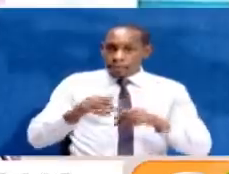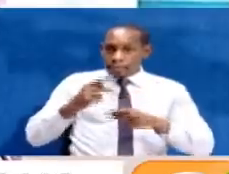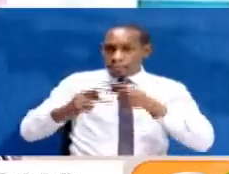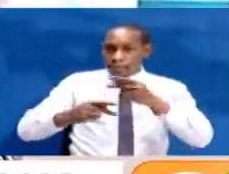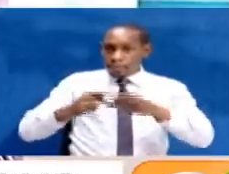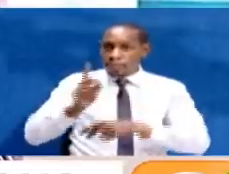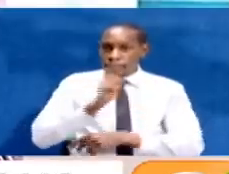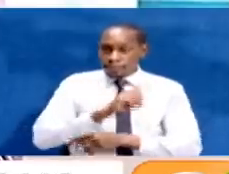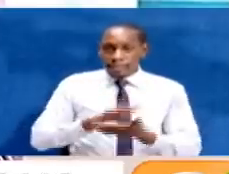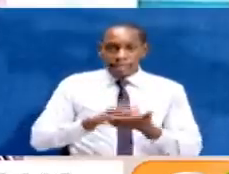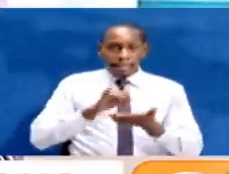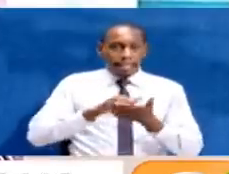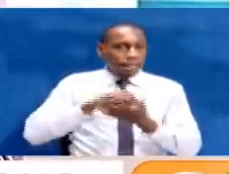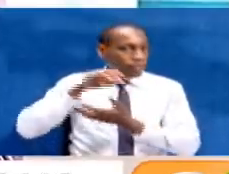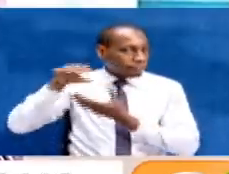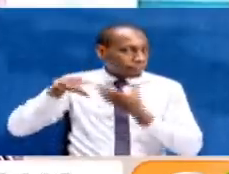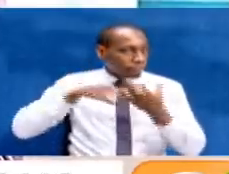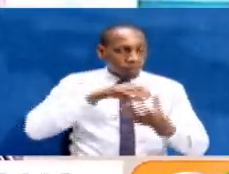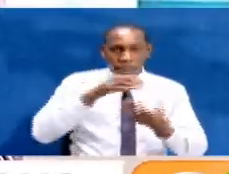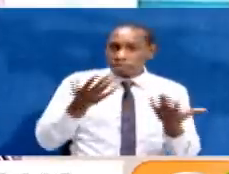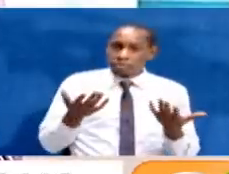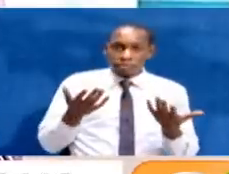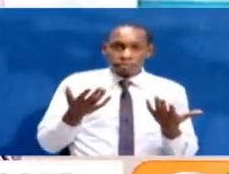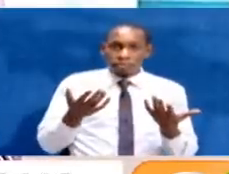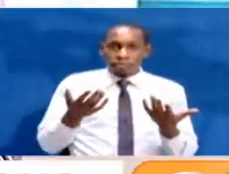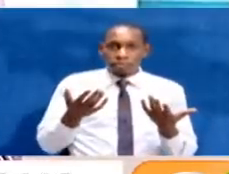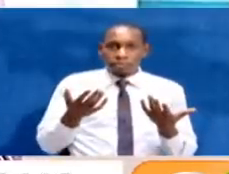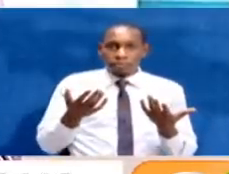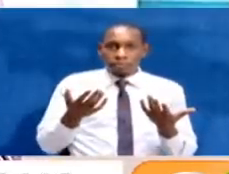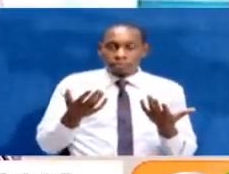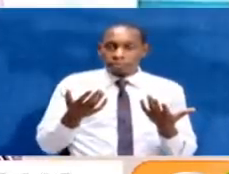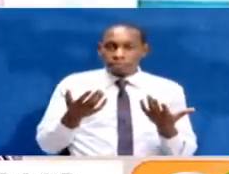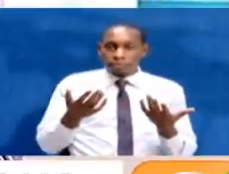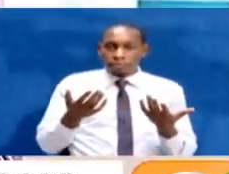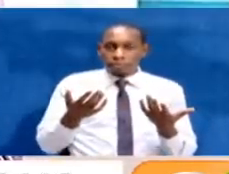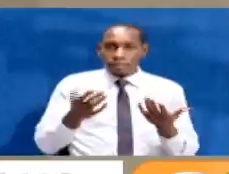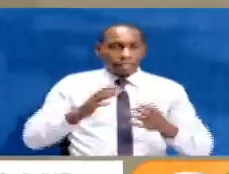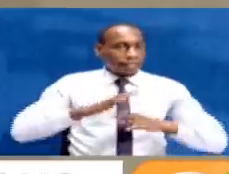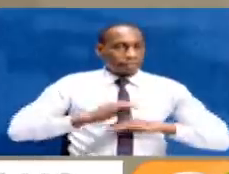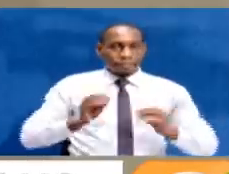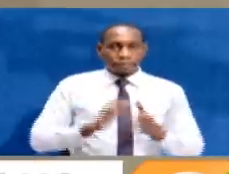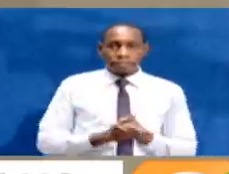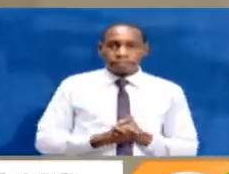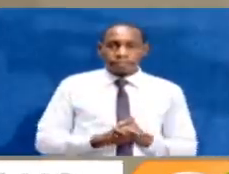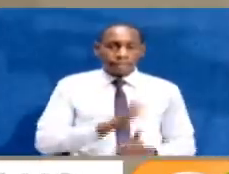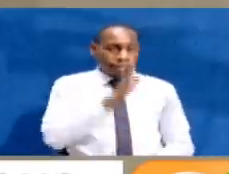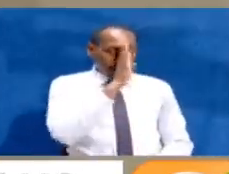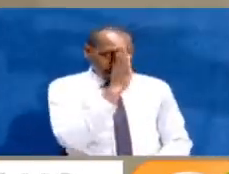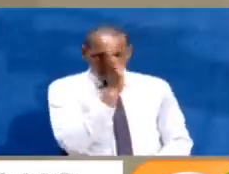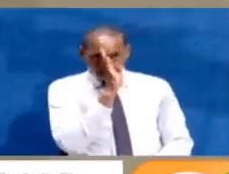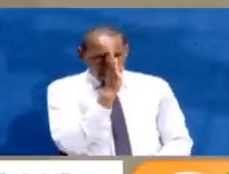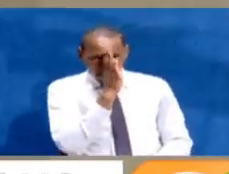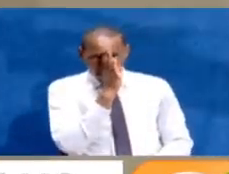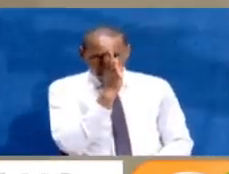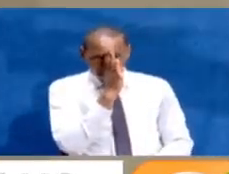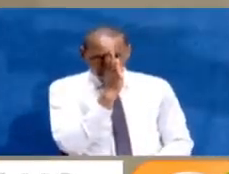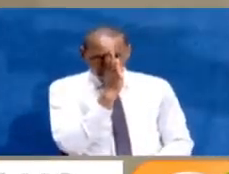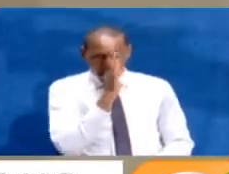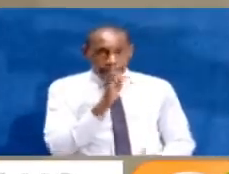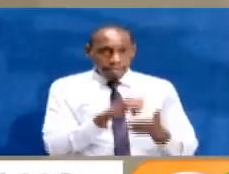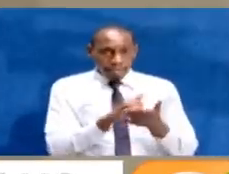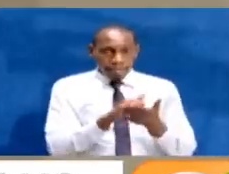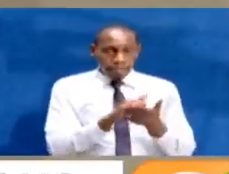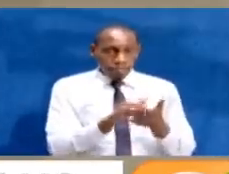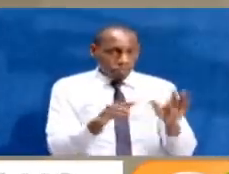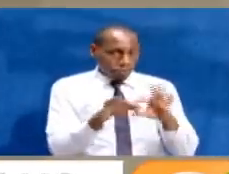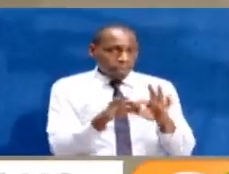the processes. And that sort of thing is not very reassuring. Pessimism, and it has